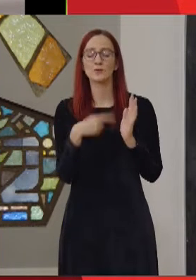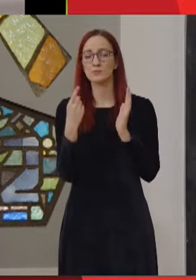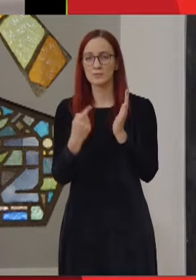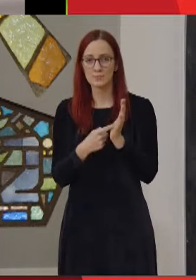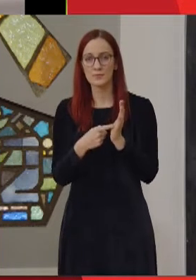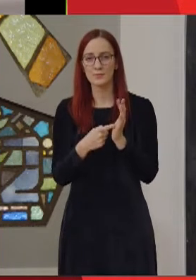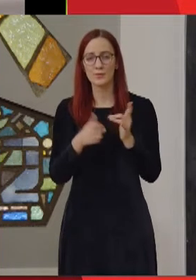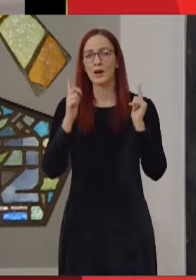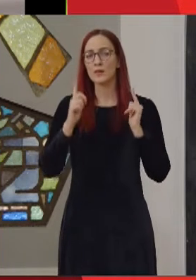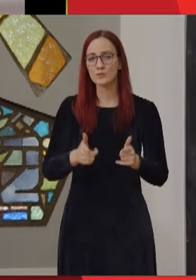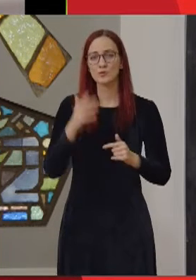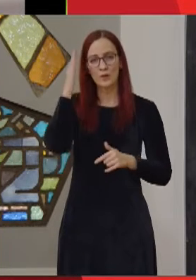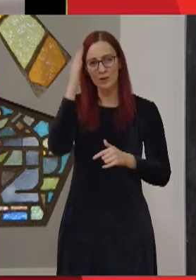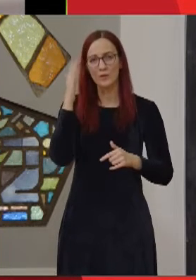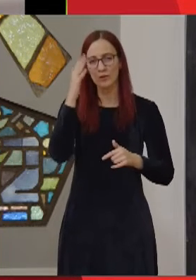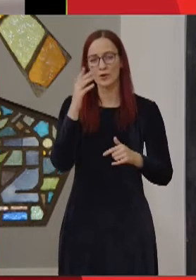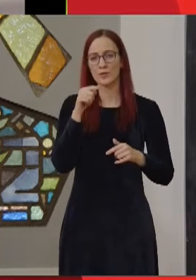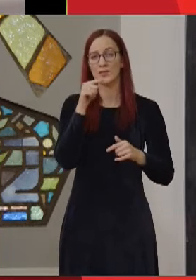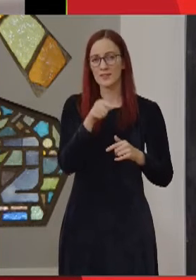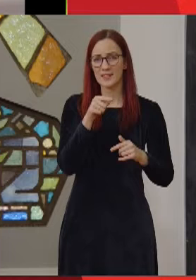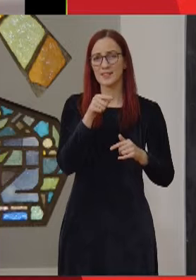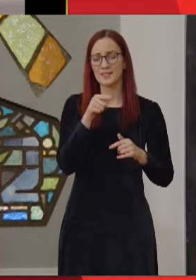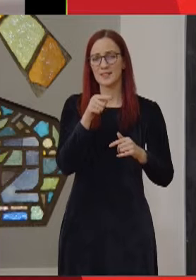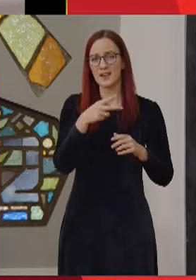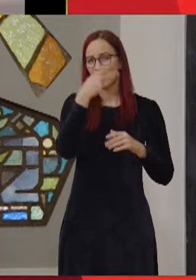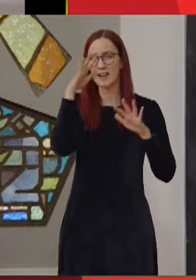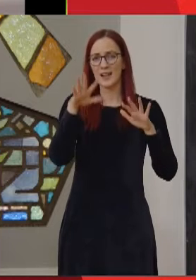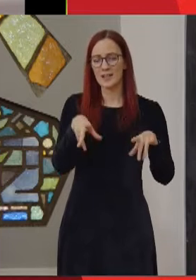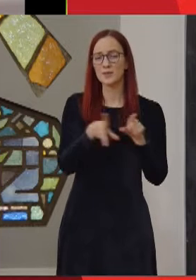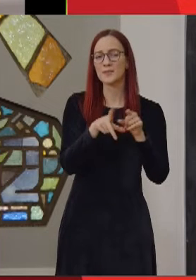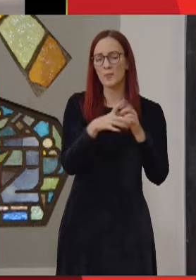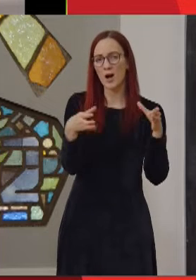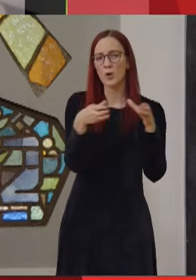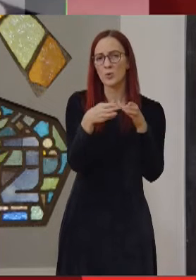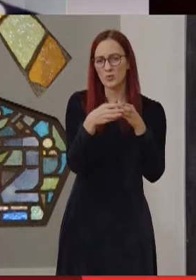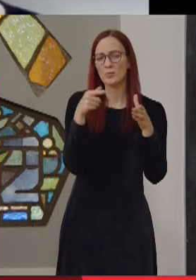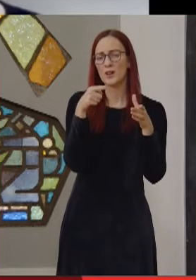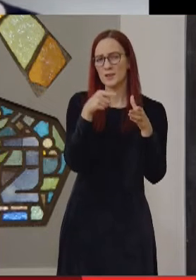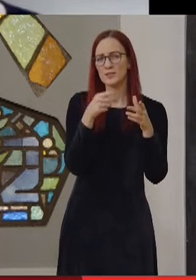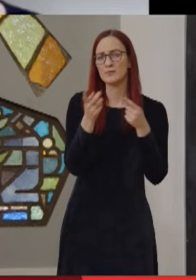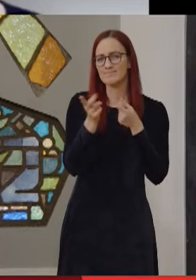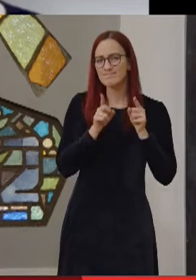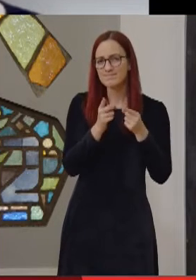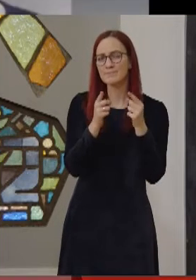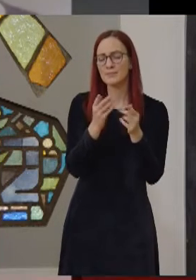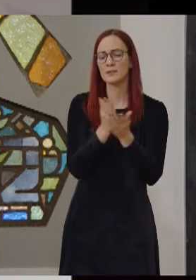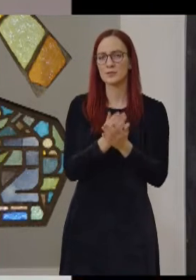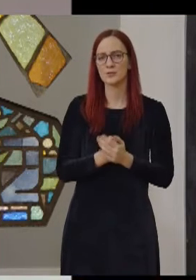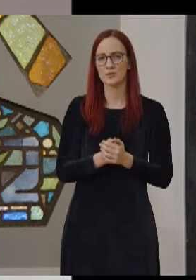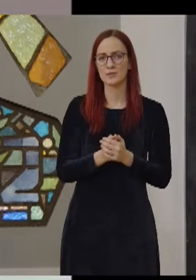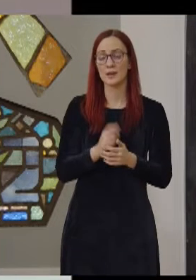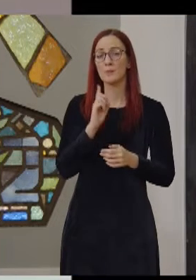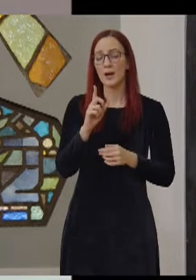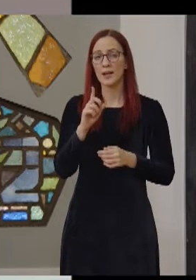Thank you. I do believe that this is a global process, but as Professor rightly